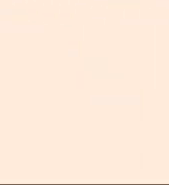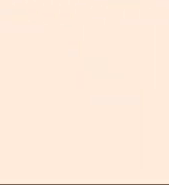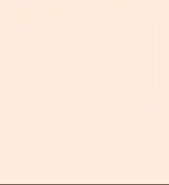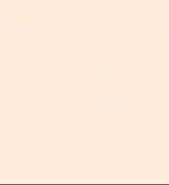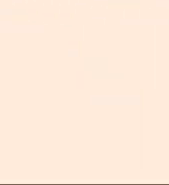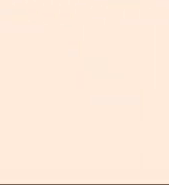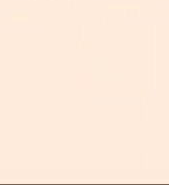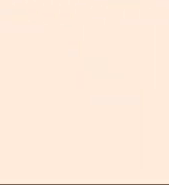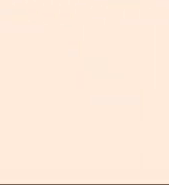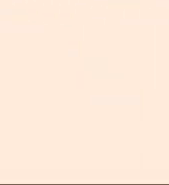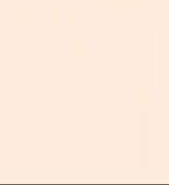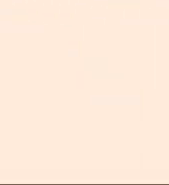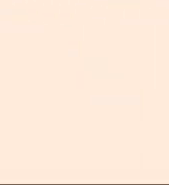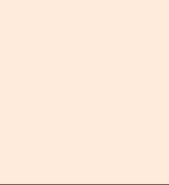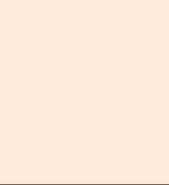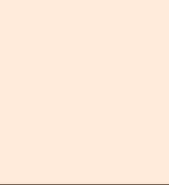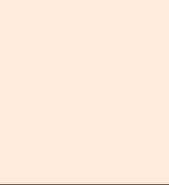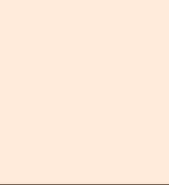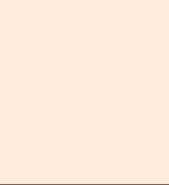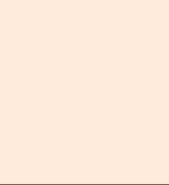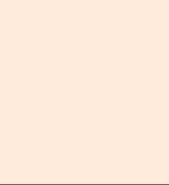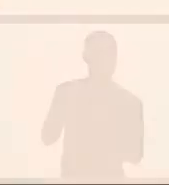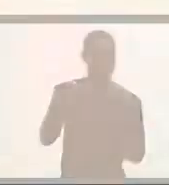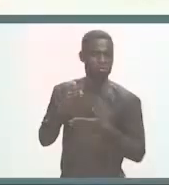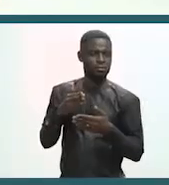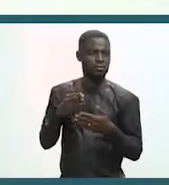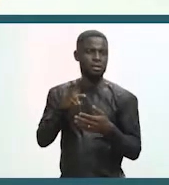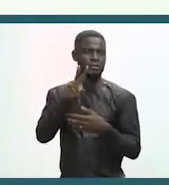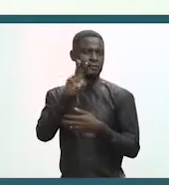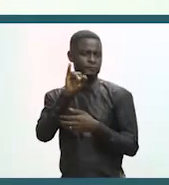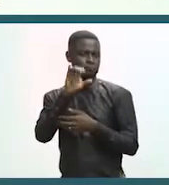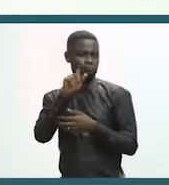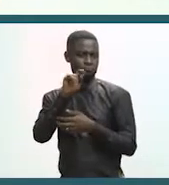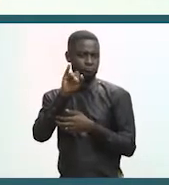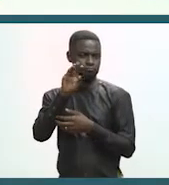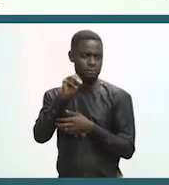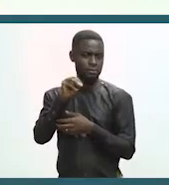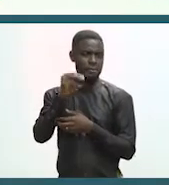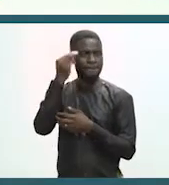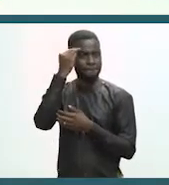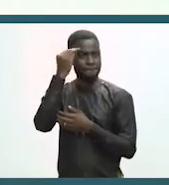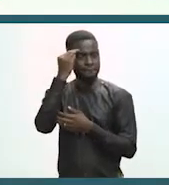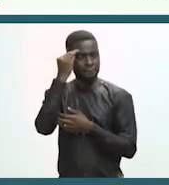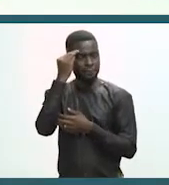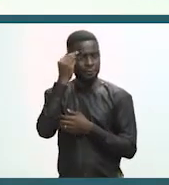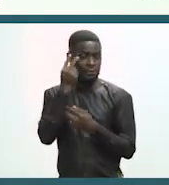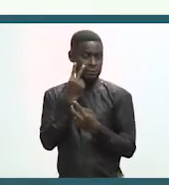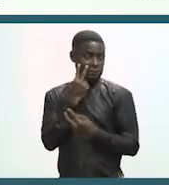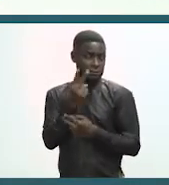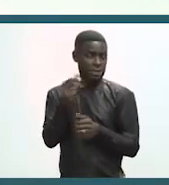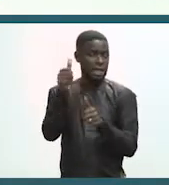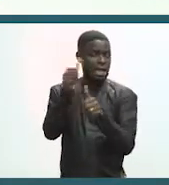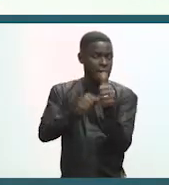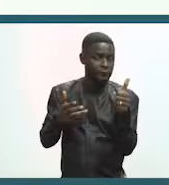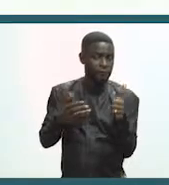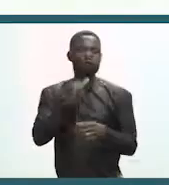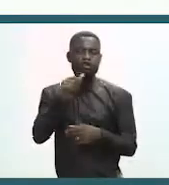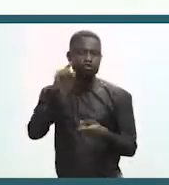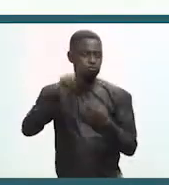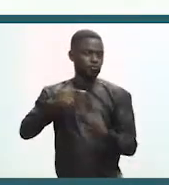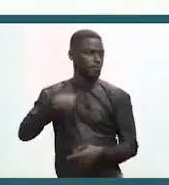avoid the victim mentality. View everything in your past and